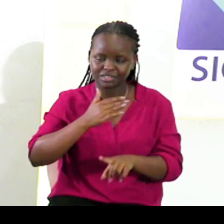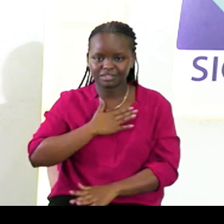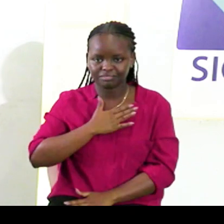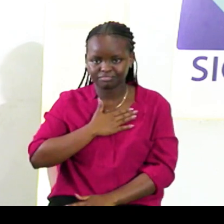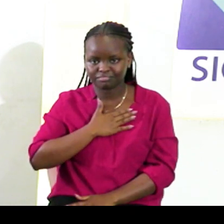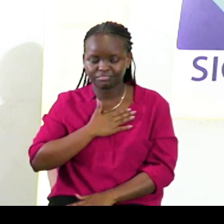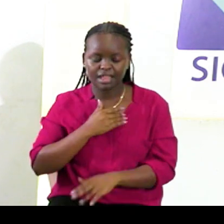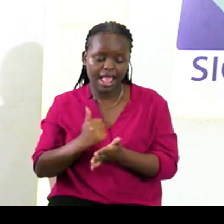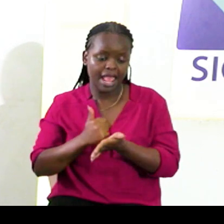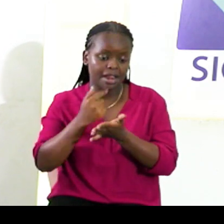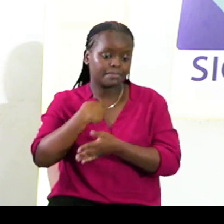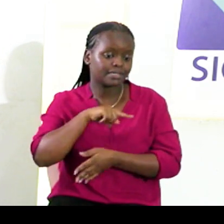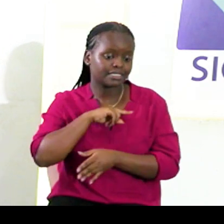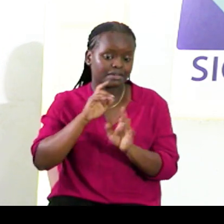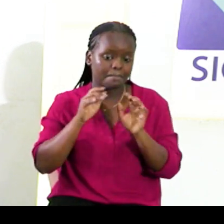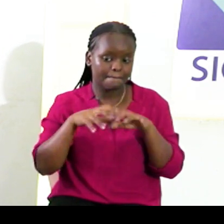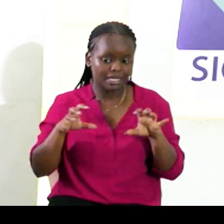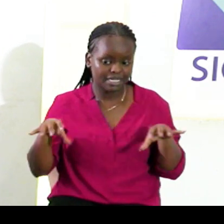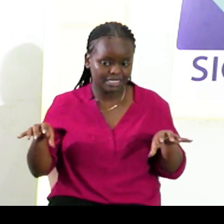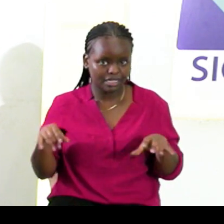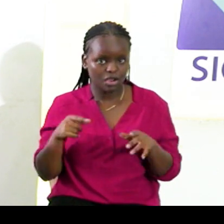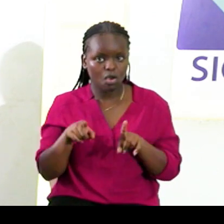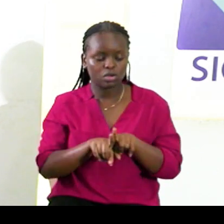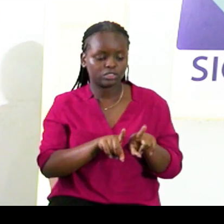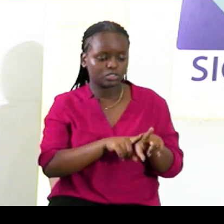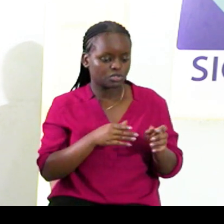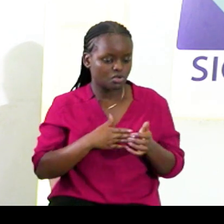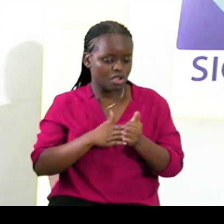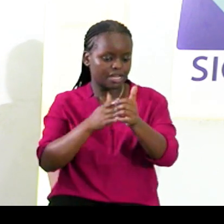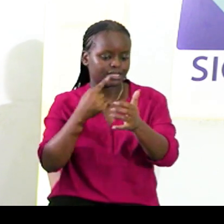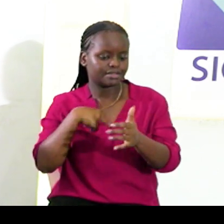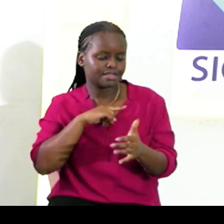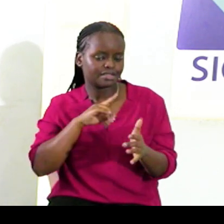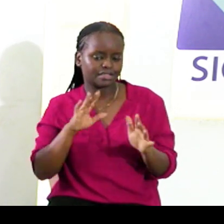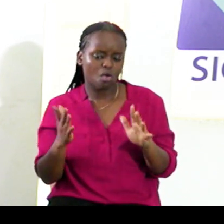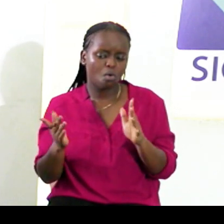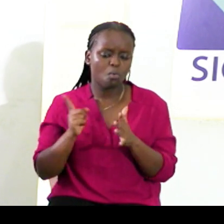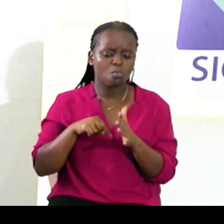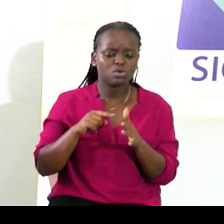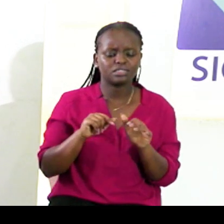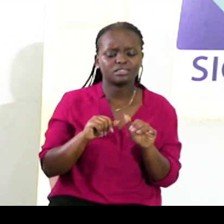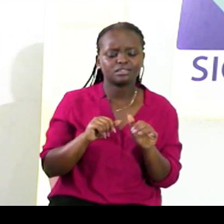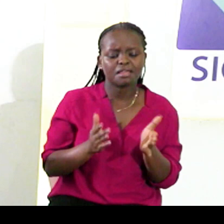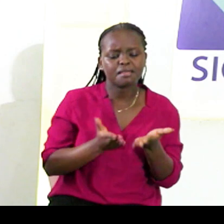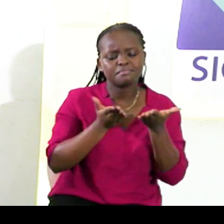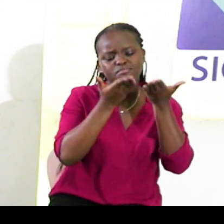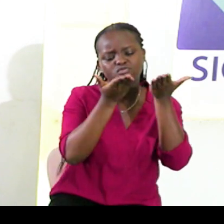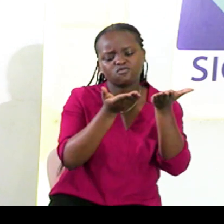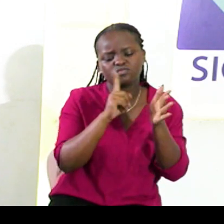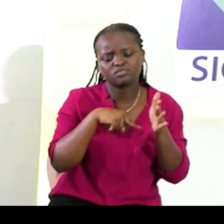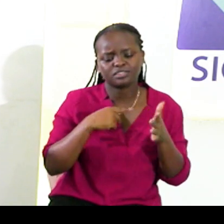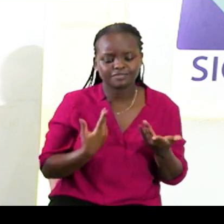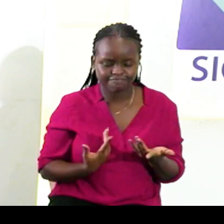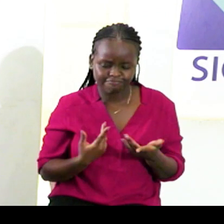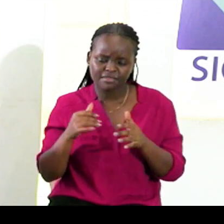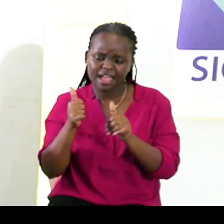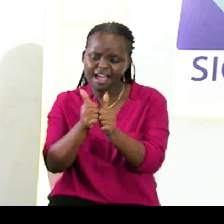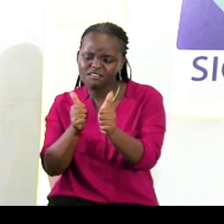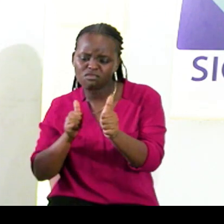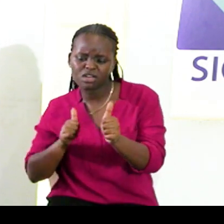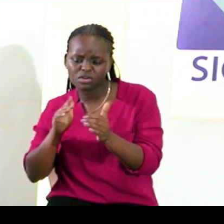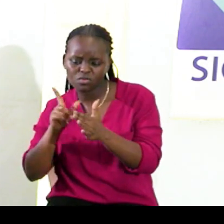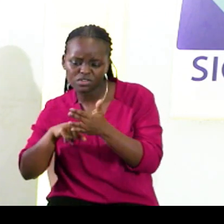us in marketing. They should also guide us on what to do, what to improve, and what to avoid,